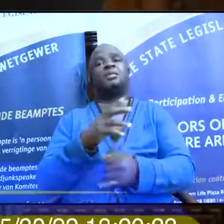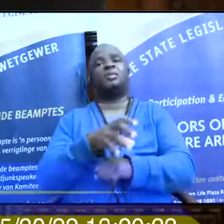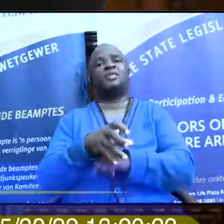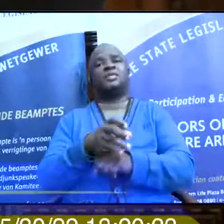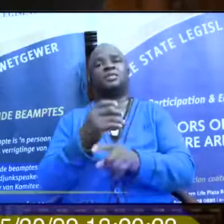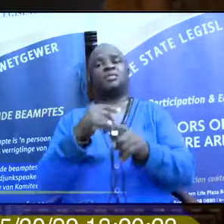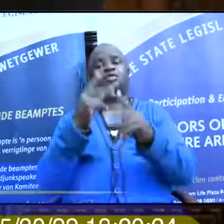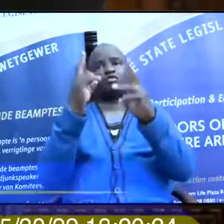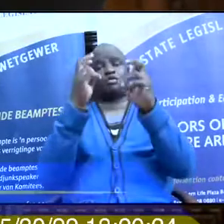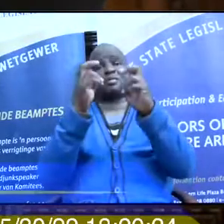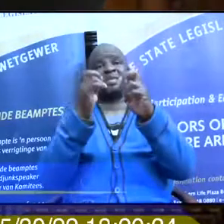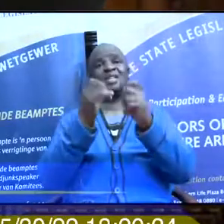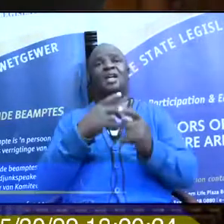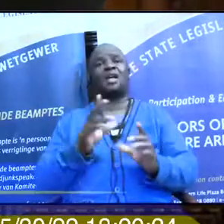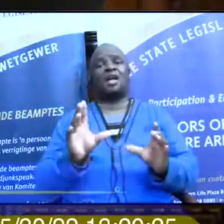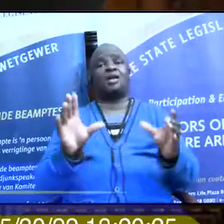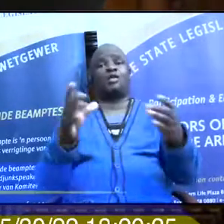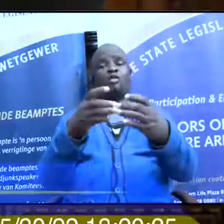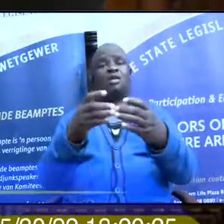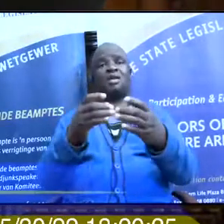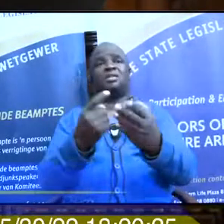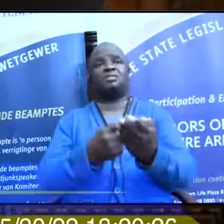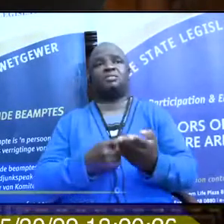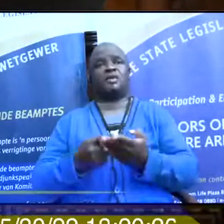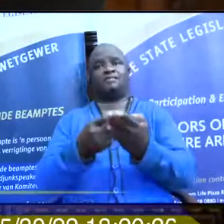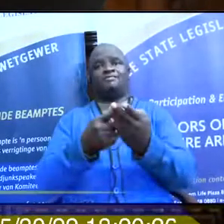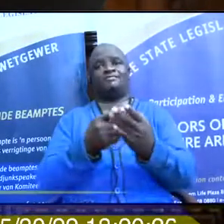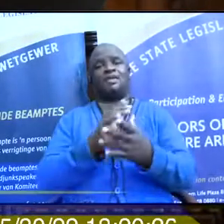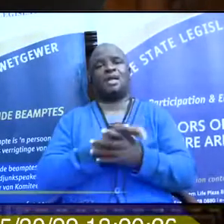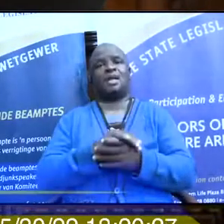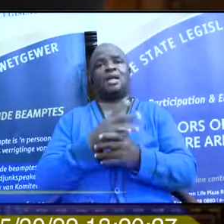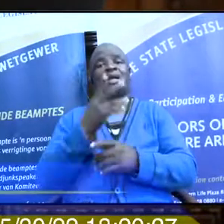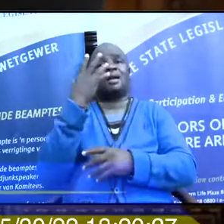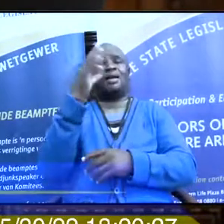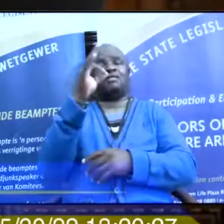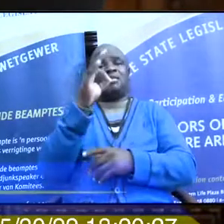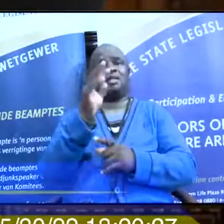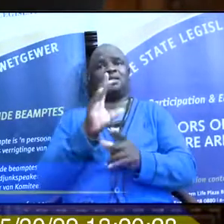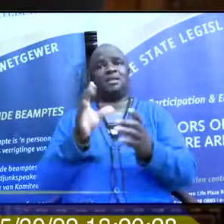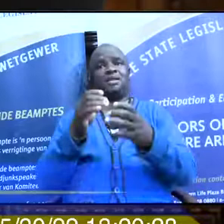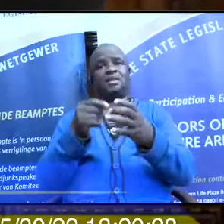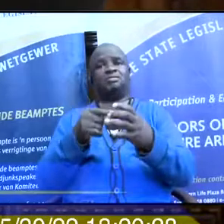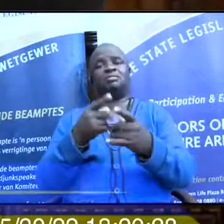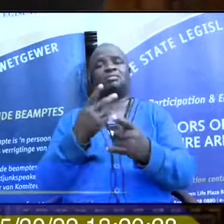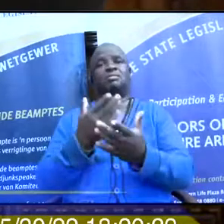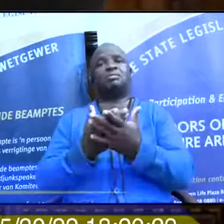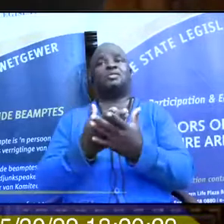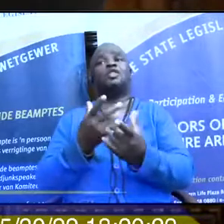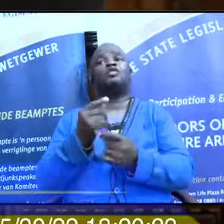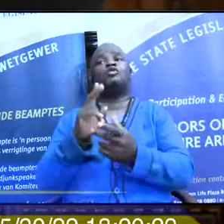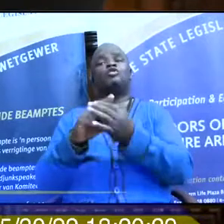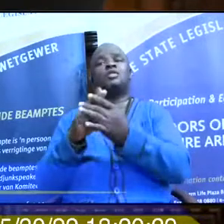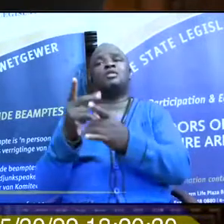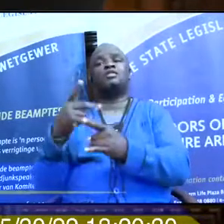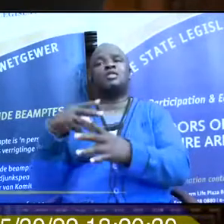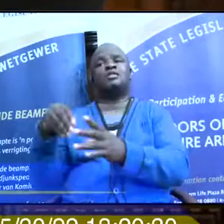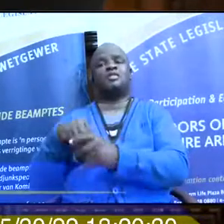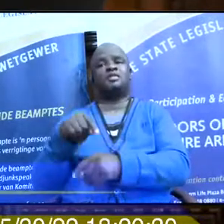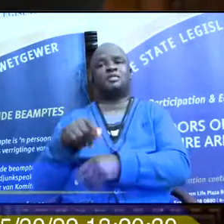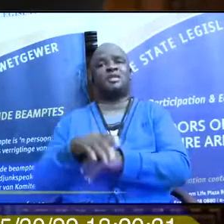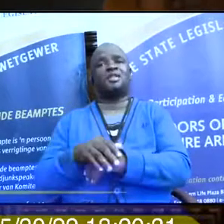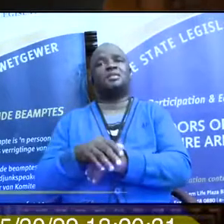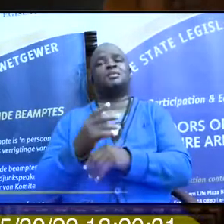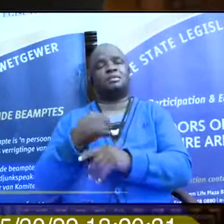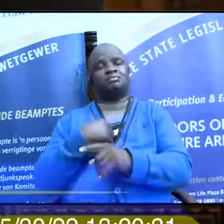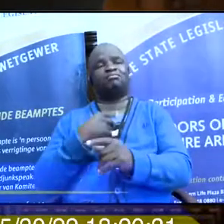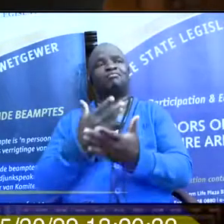collective bargaining in the public sector and particularly where we are as a union we can